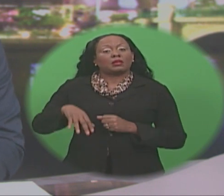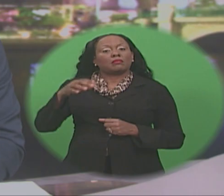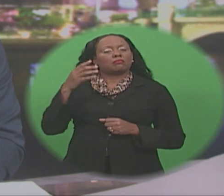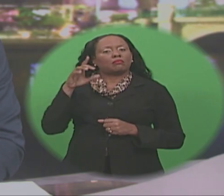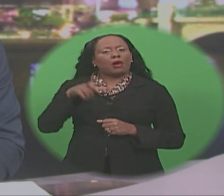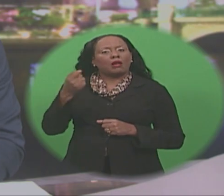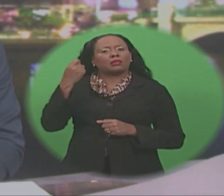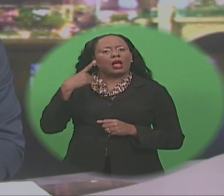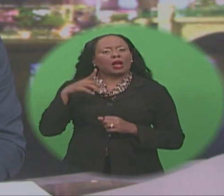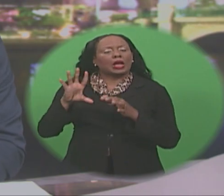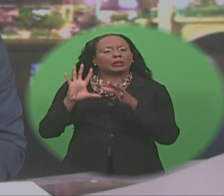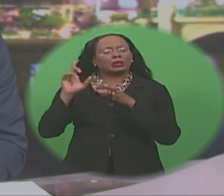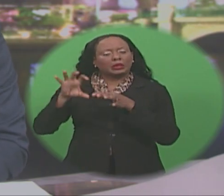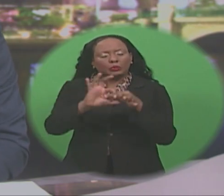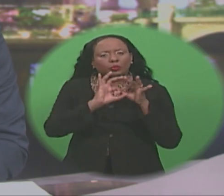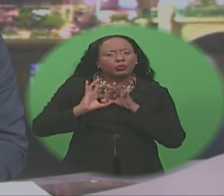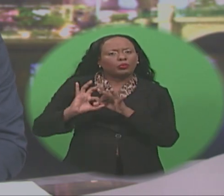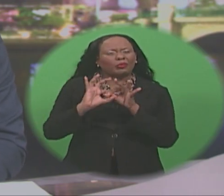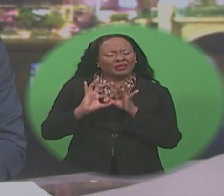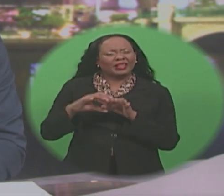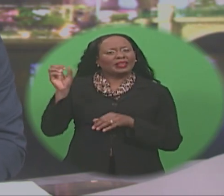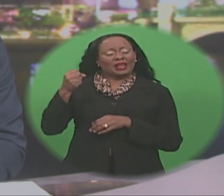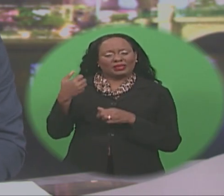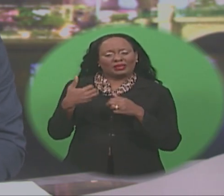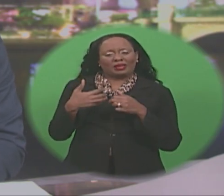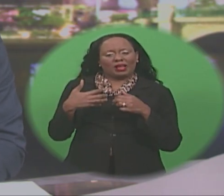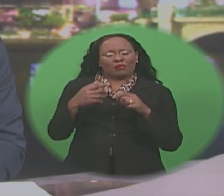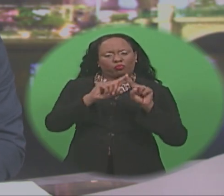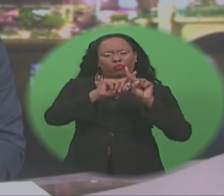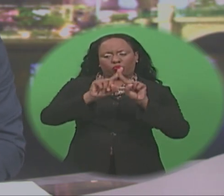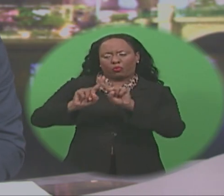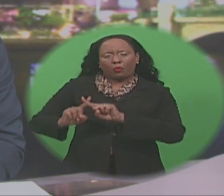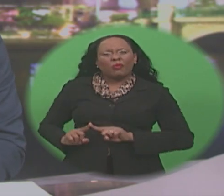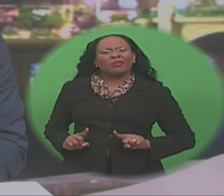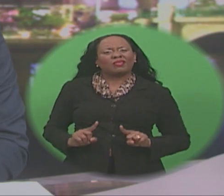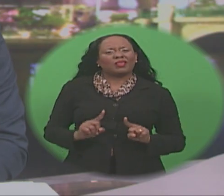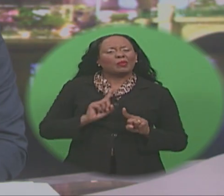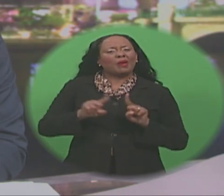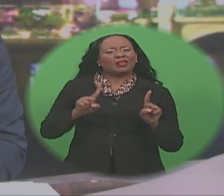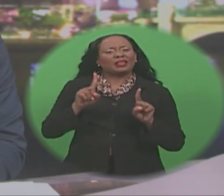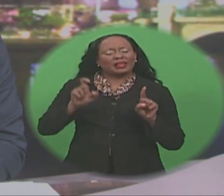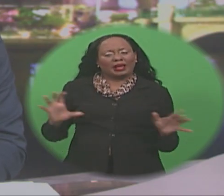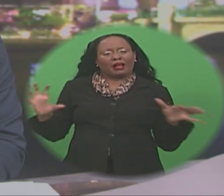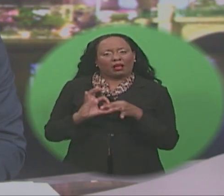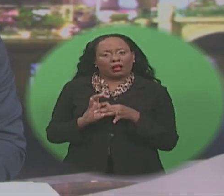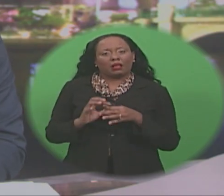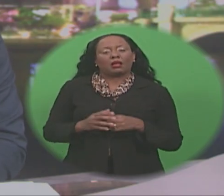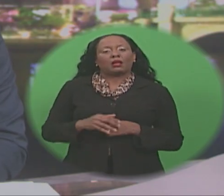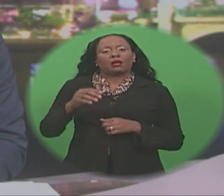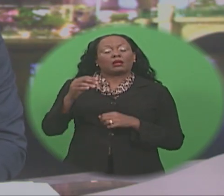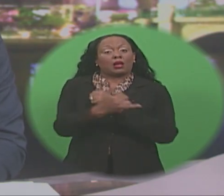of unity despite differences. This was one of the key messages from Queen Elizabeth II, who is also head of the